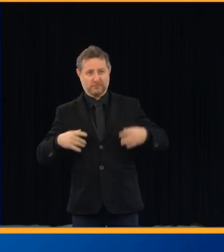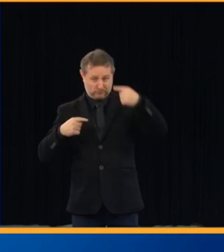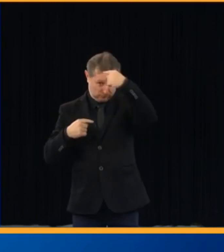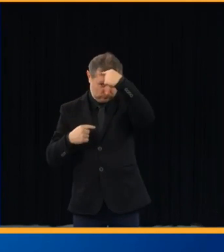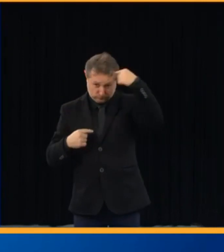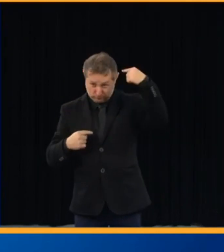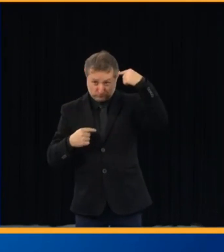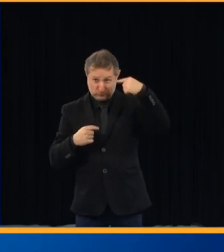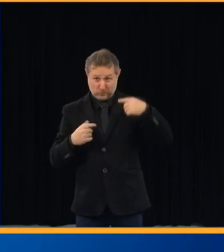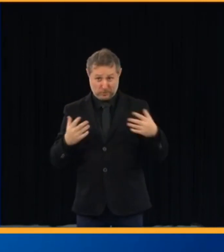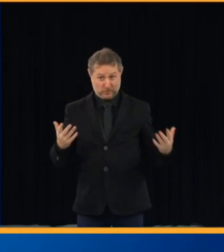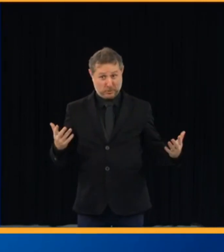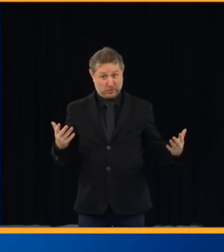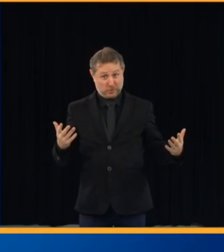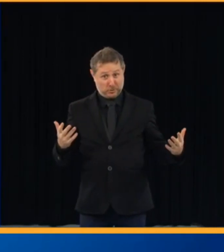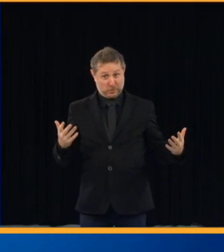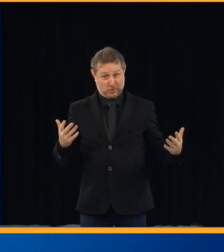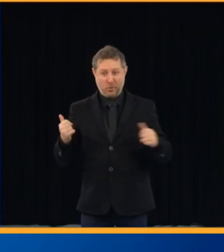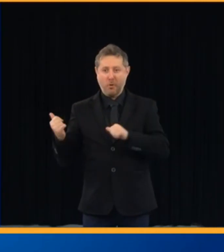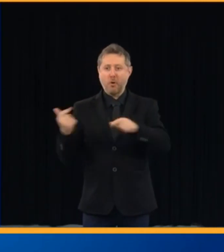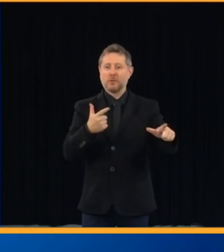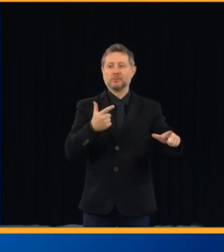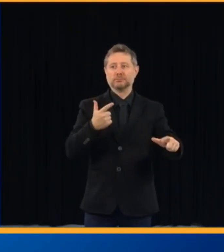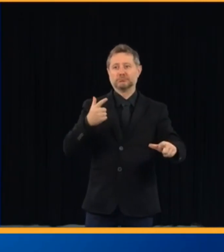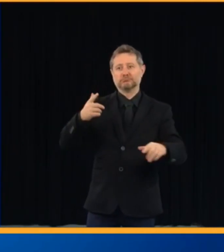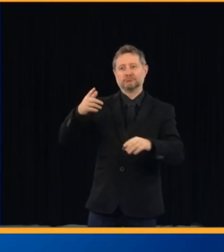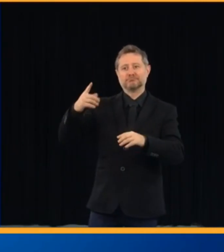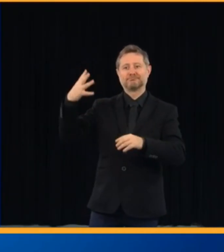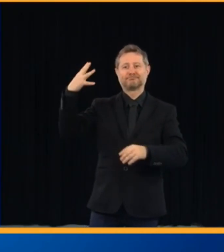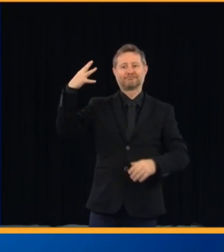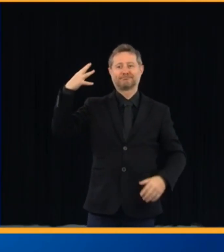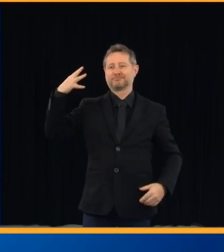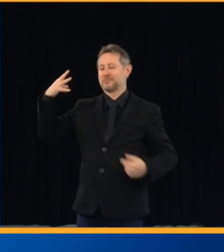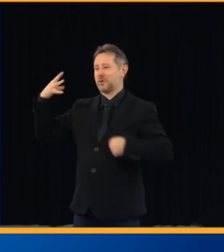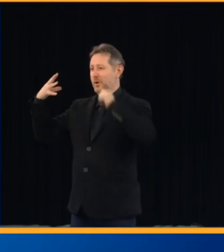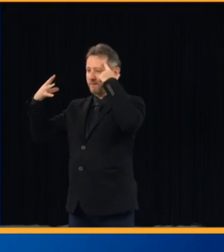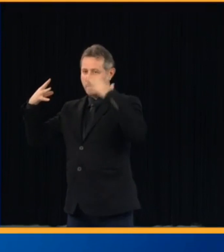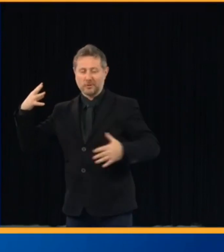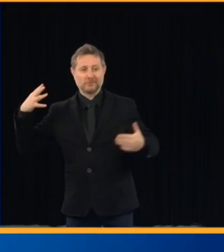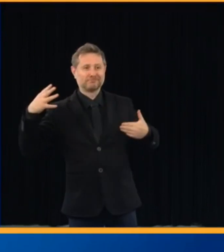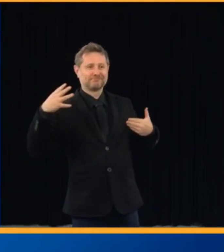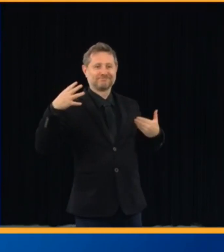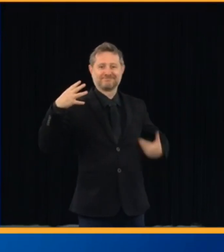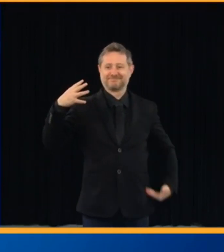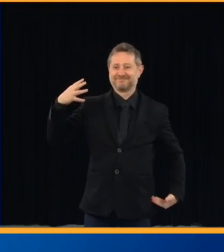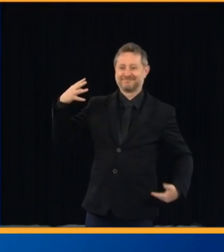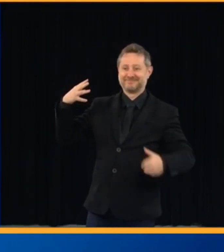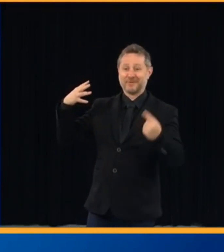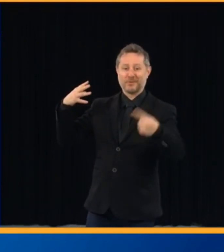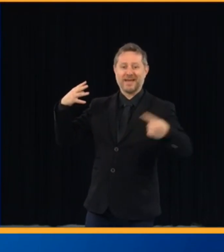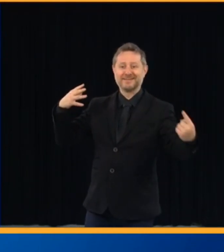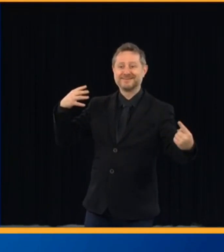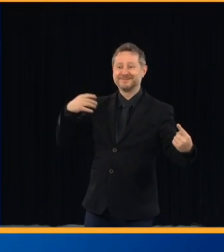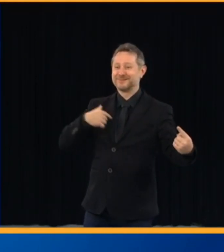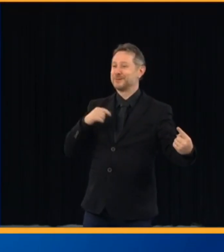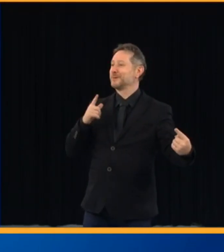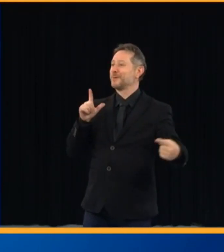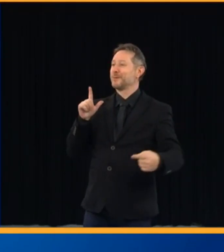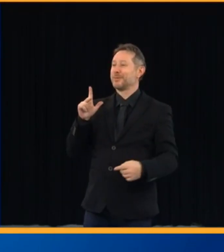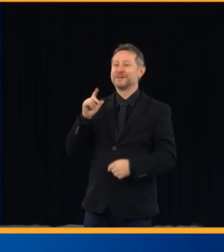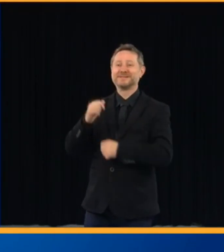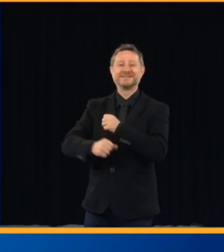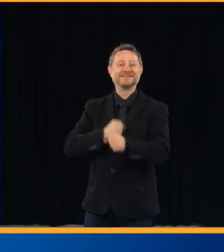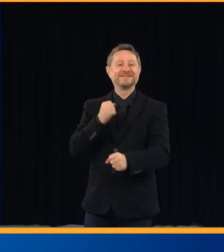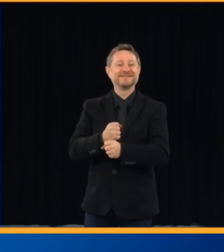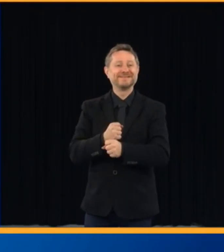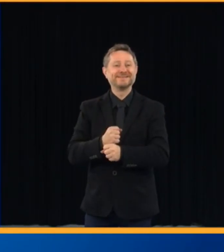hats are available. by the yes, way. it is a good-looking hat. And 1 hour a day. I work 23 hours a day. That's like